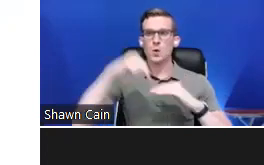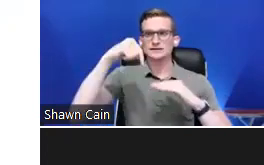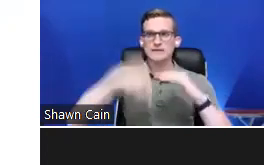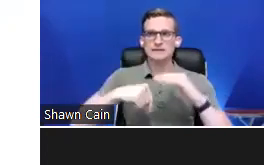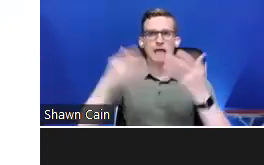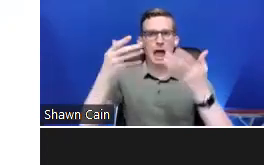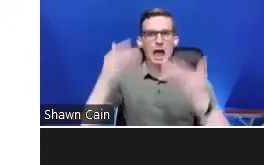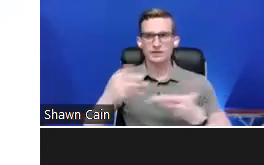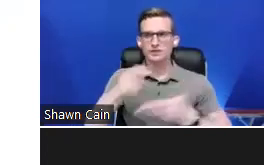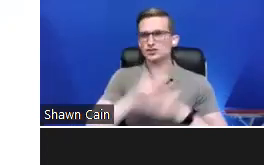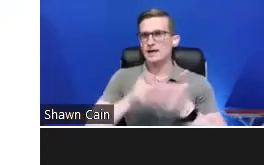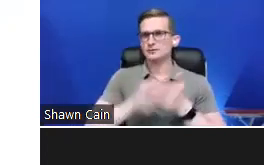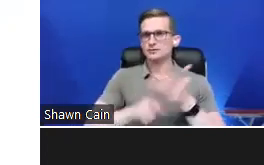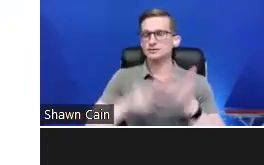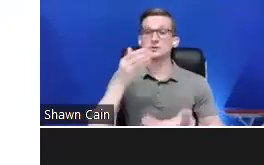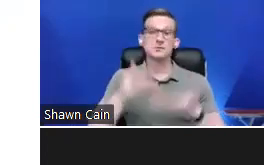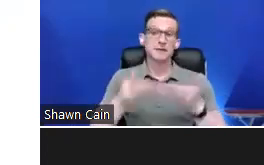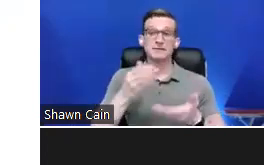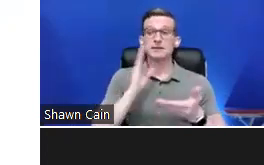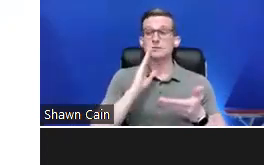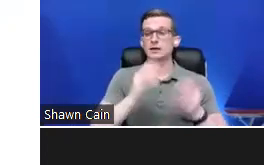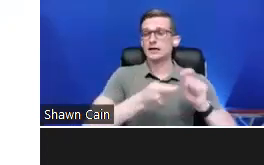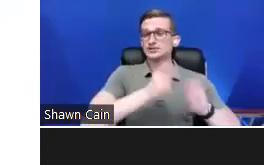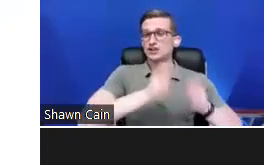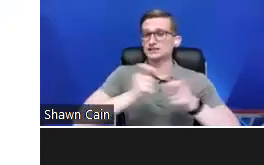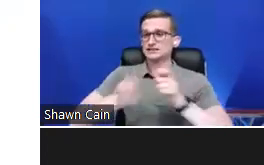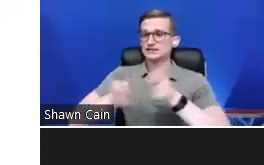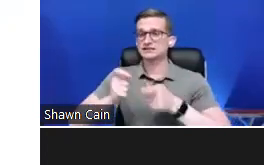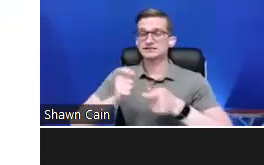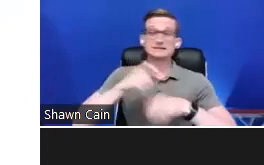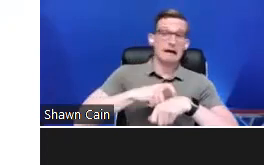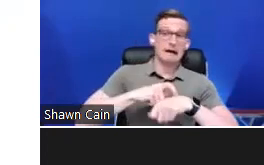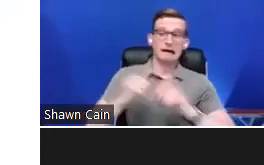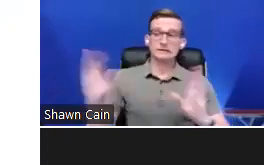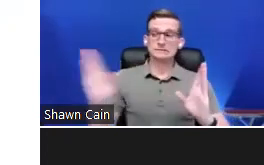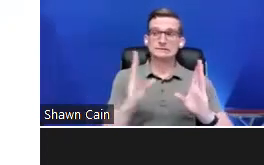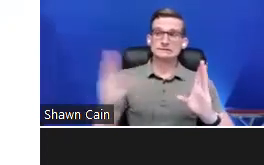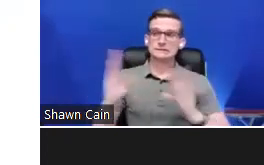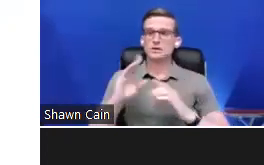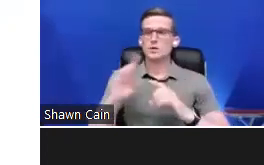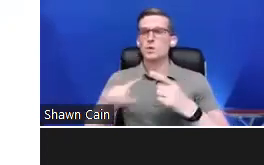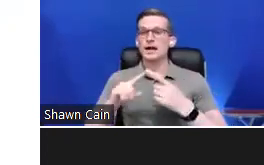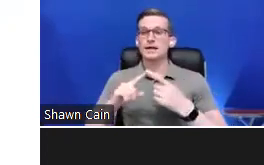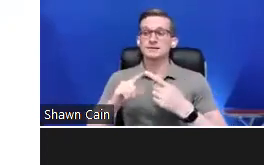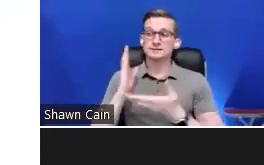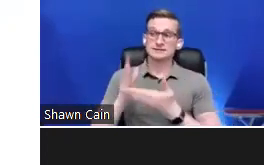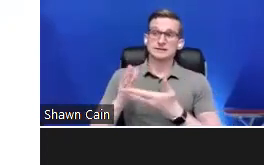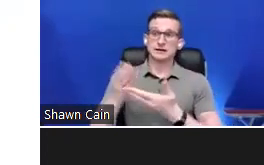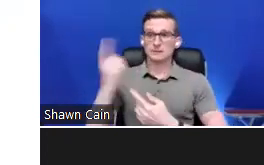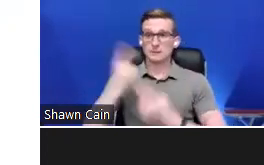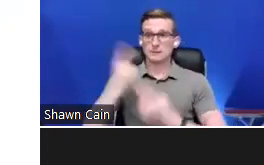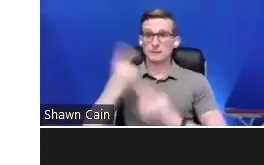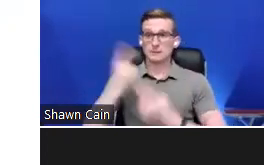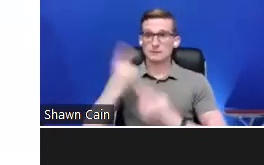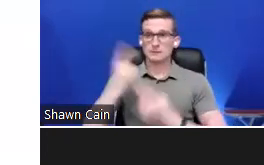some adjustments as we go as far as when we stop for questions. We may at a certain point, if we're running low on